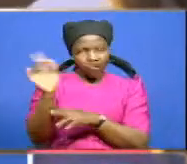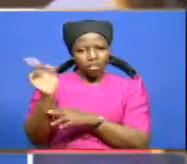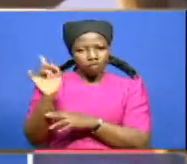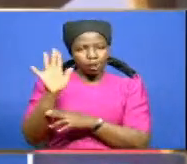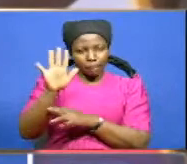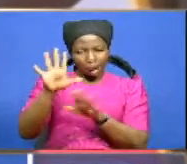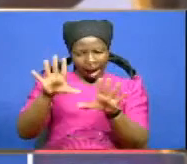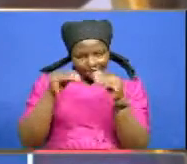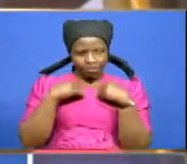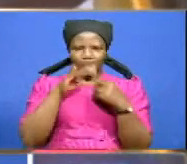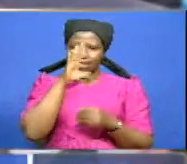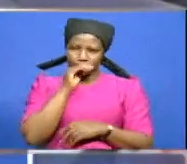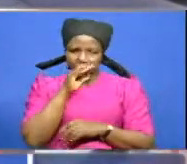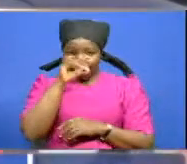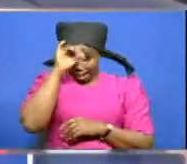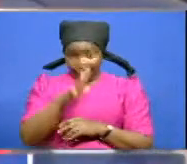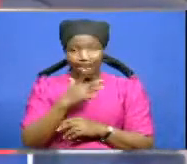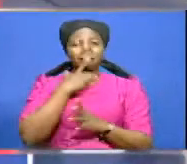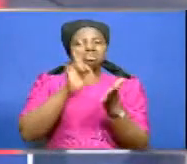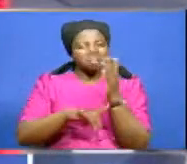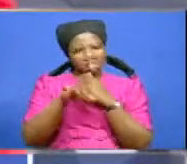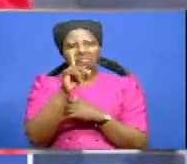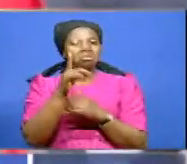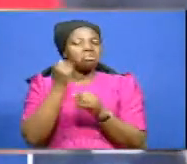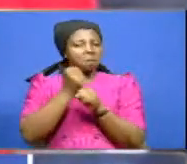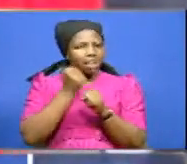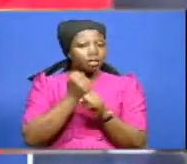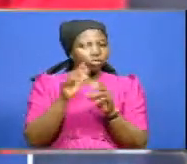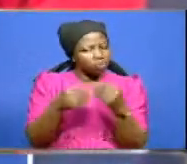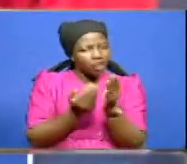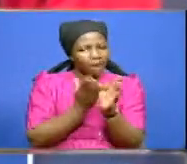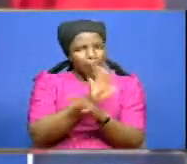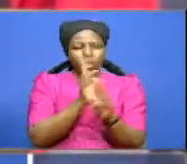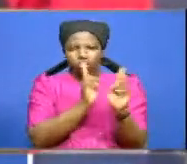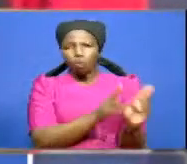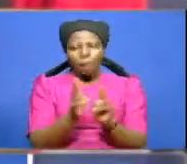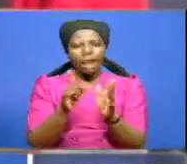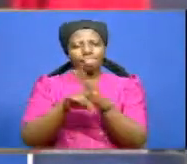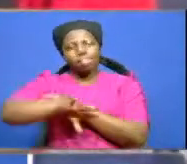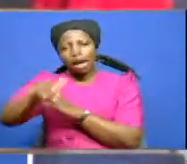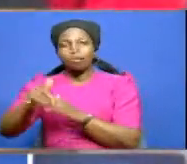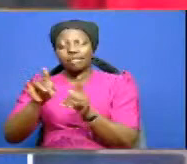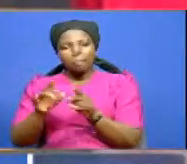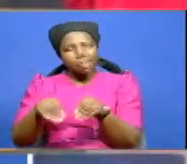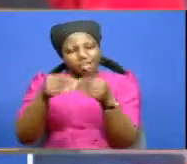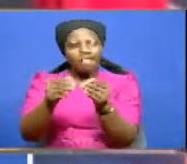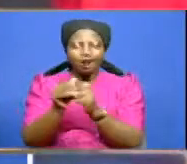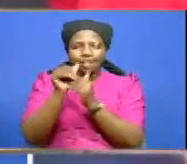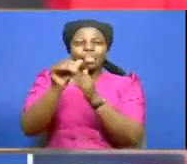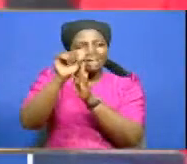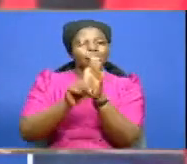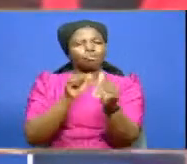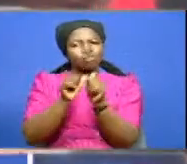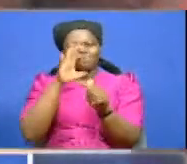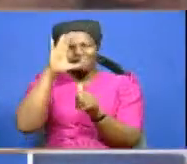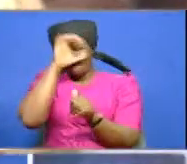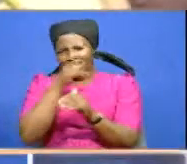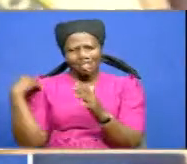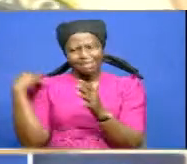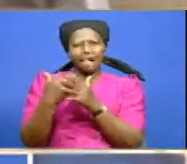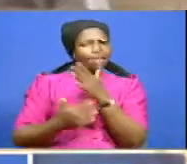acceptance speech, Governor Mutura said he will work to restore sanity in the county and provide leadership that has been lacking since the last